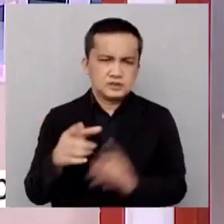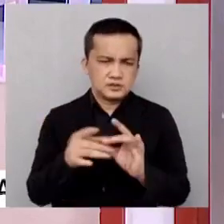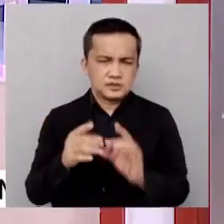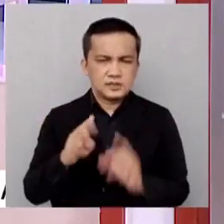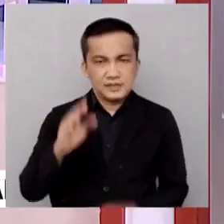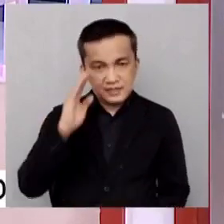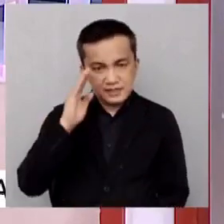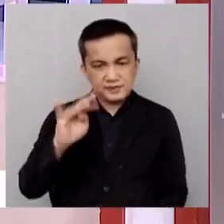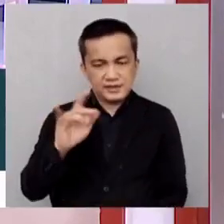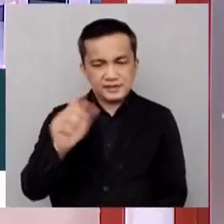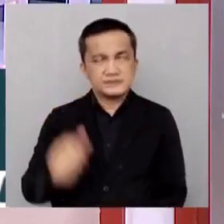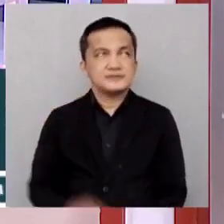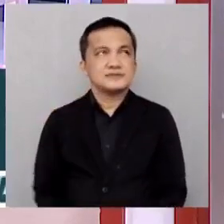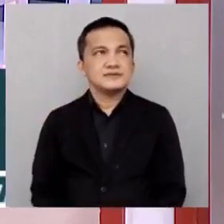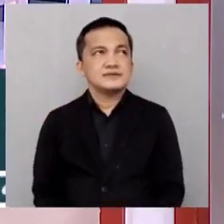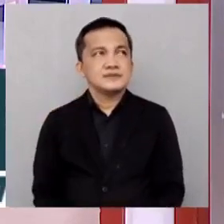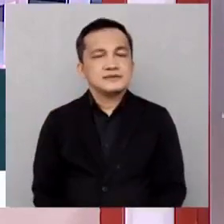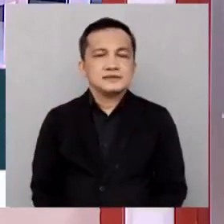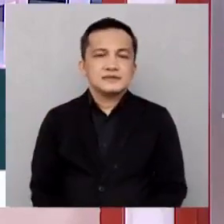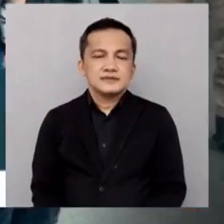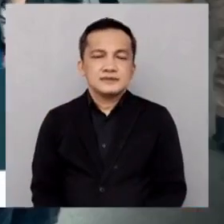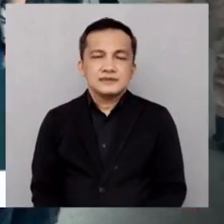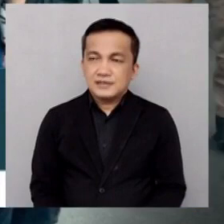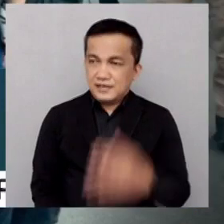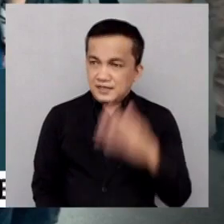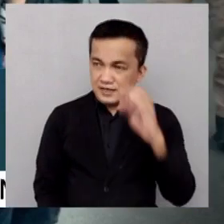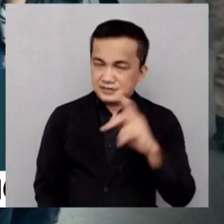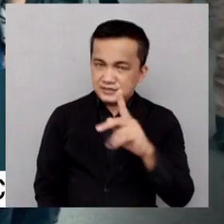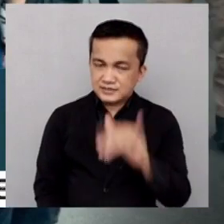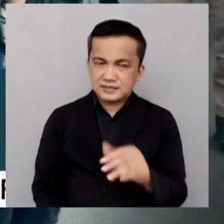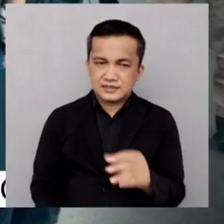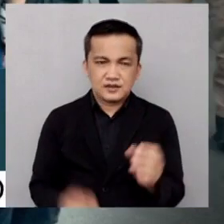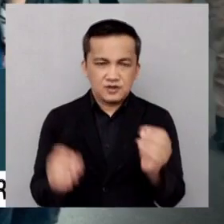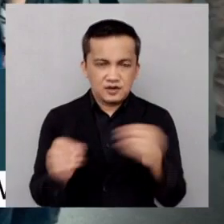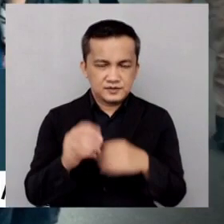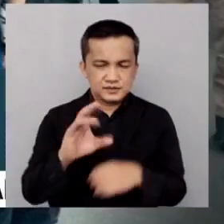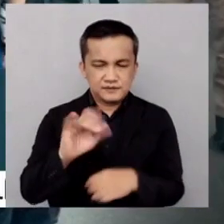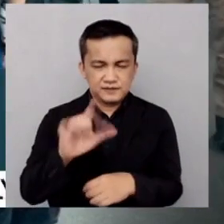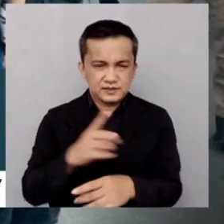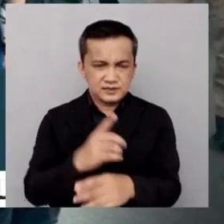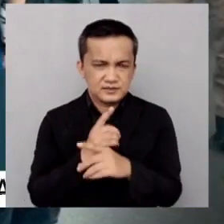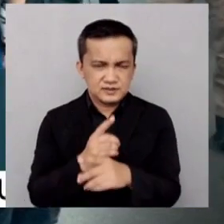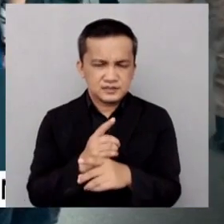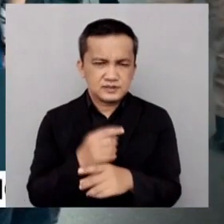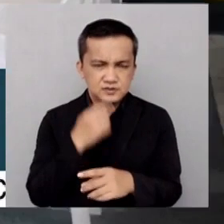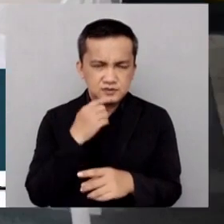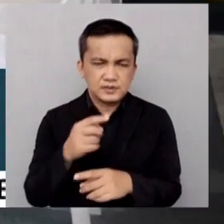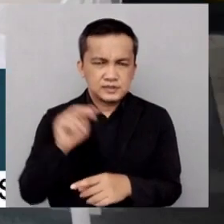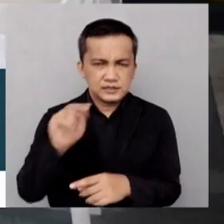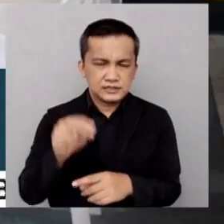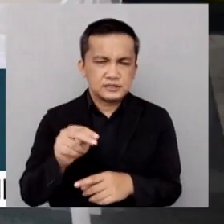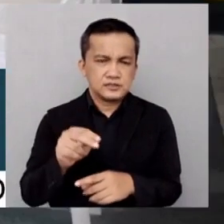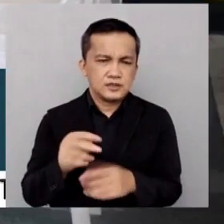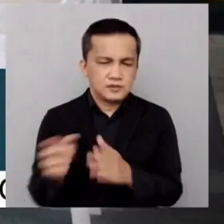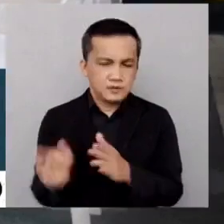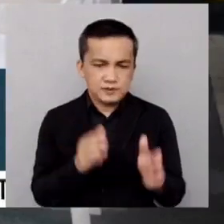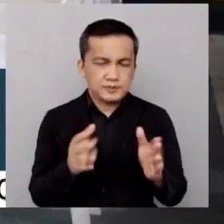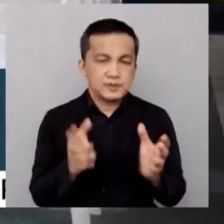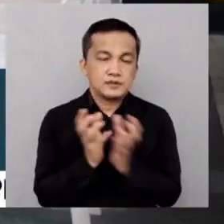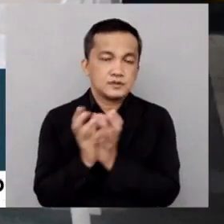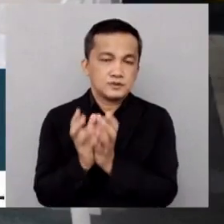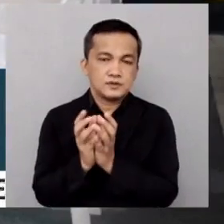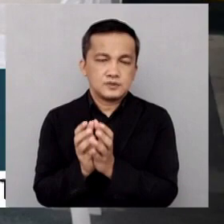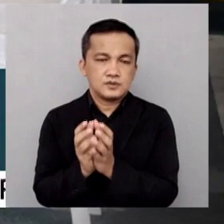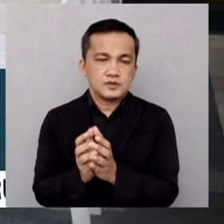Bianca. Hi, Stanley. The Office of Civil Defense underscored the need to further prepare communities to mitigate